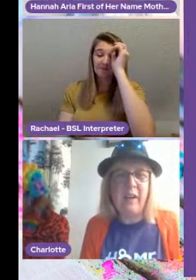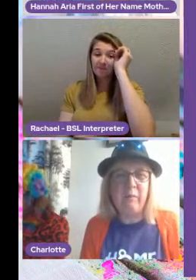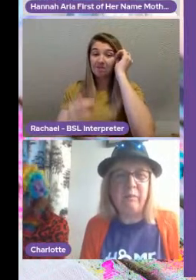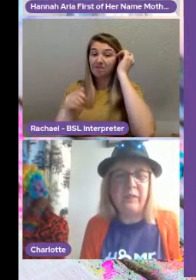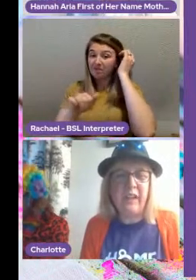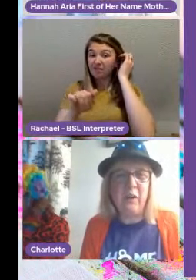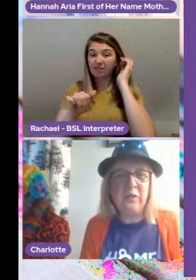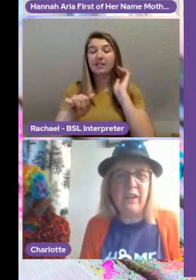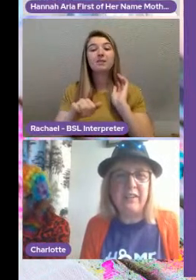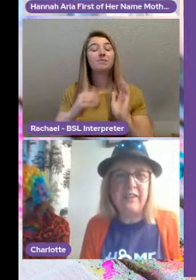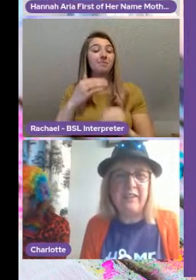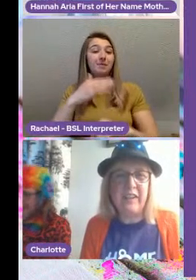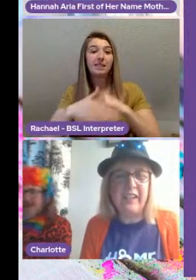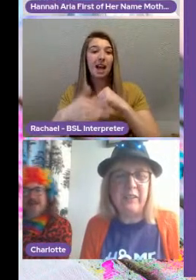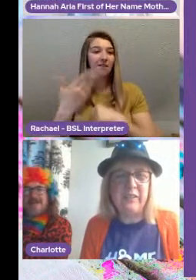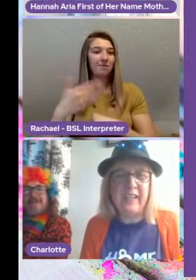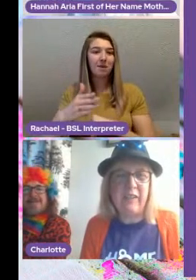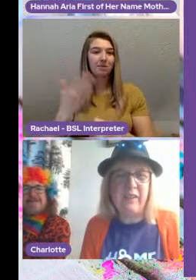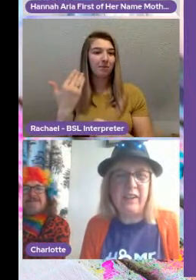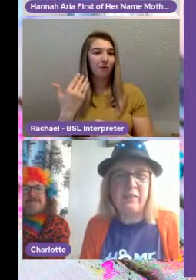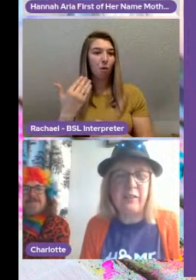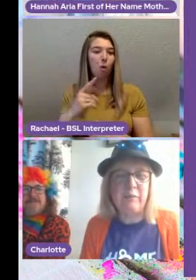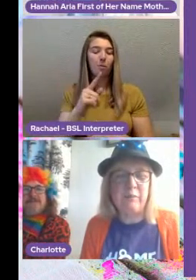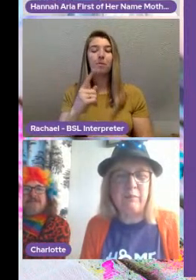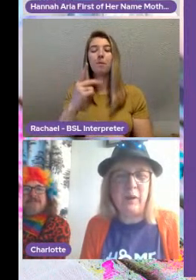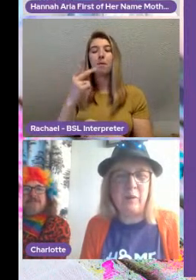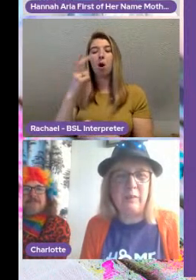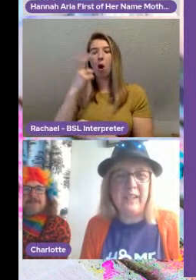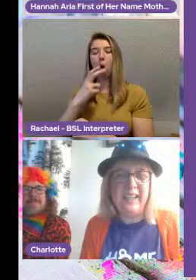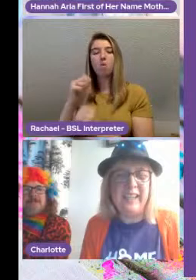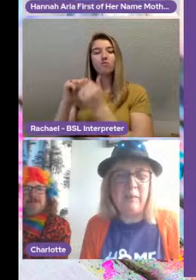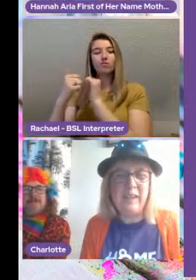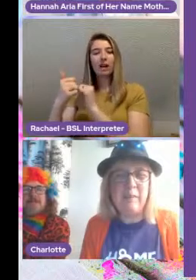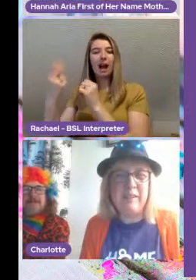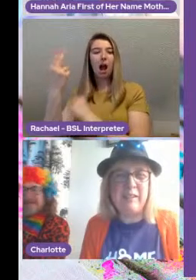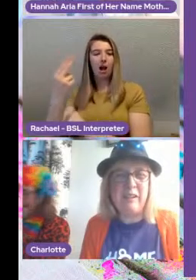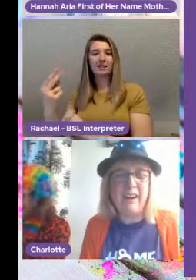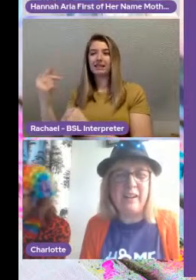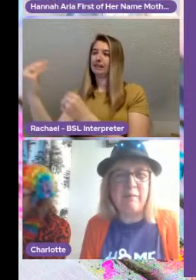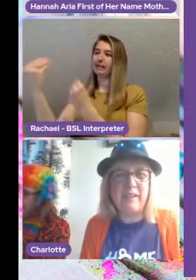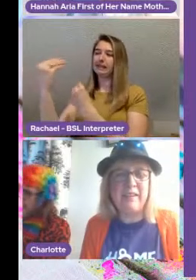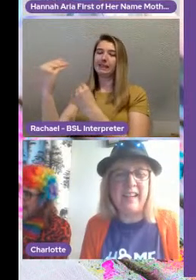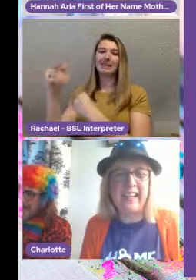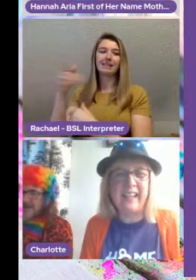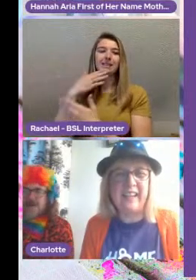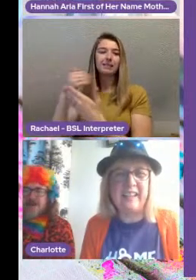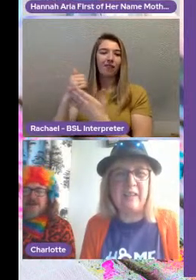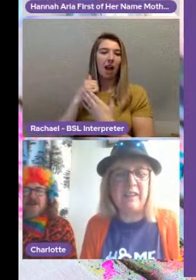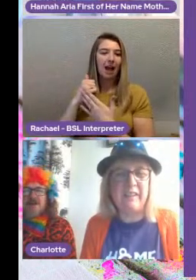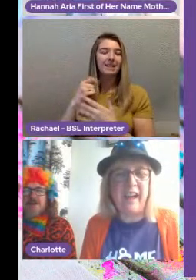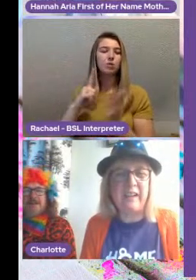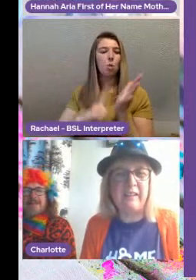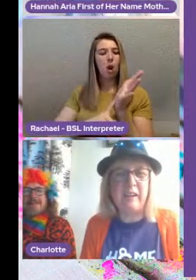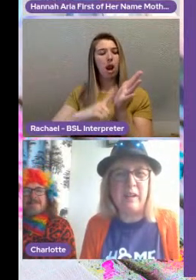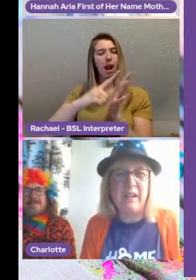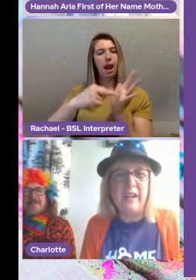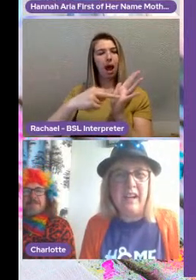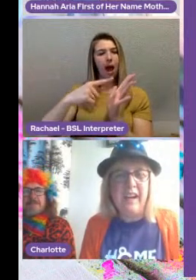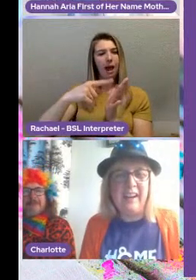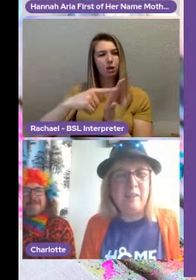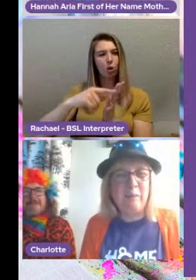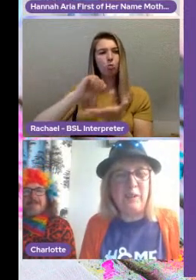My older artist that I used to get advice from, Bob, he kept telling me to do lino printing, and I'd never done that